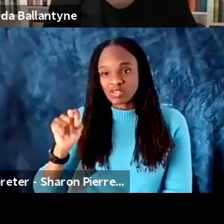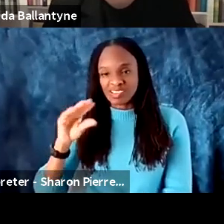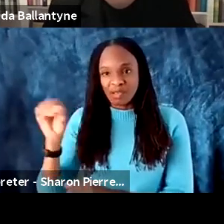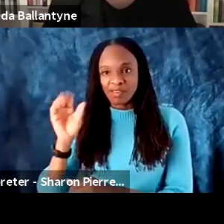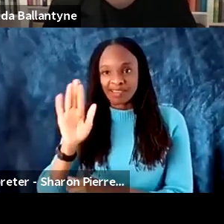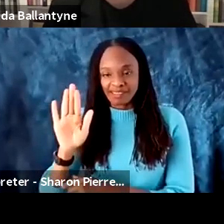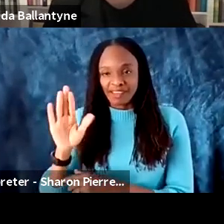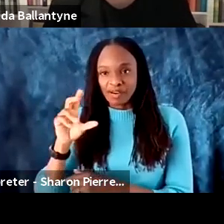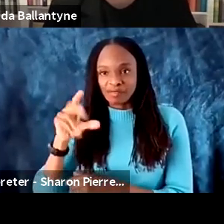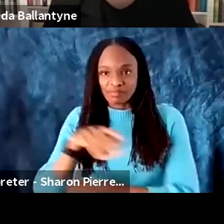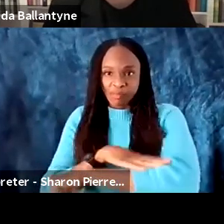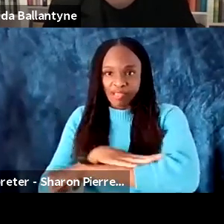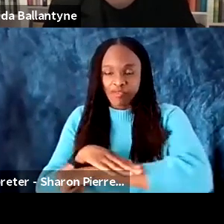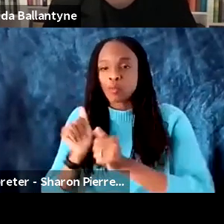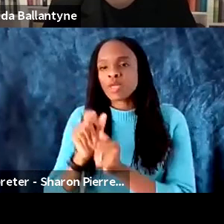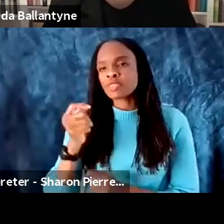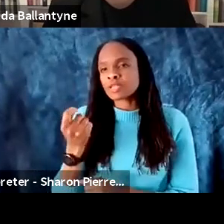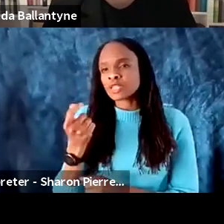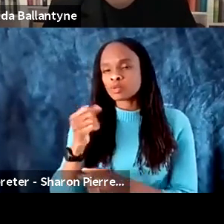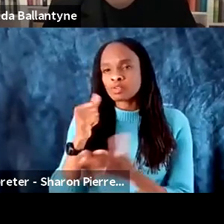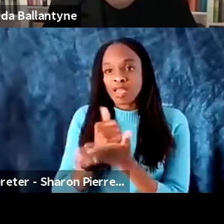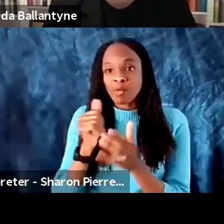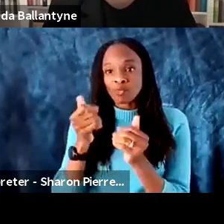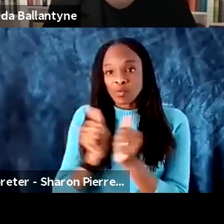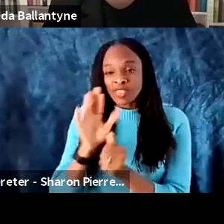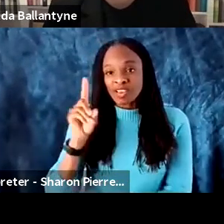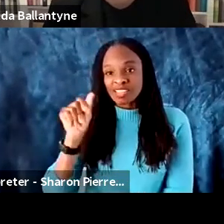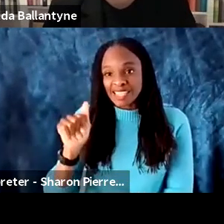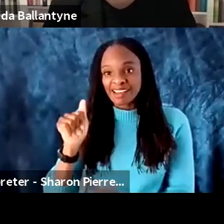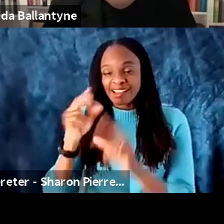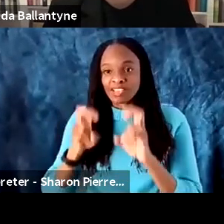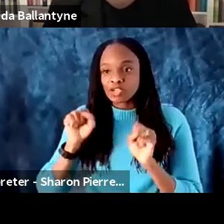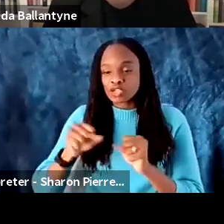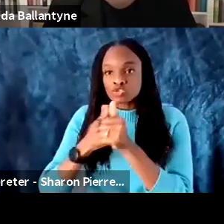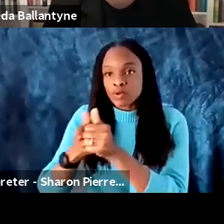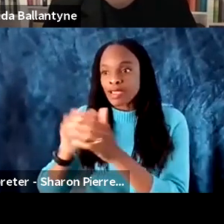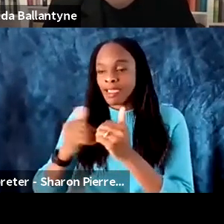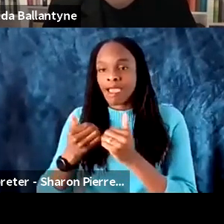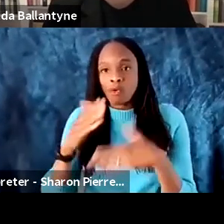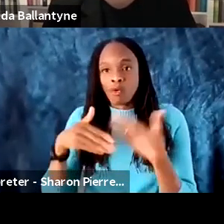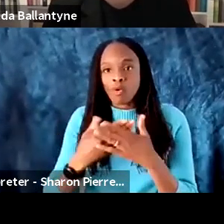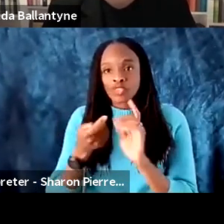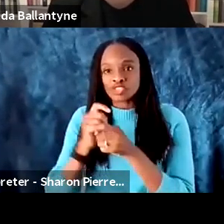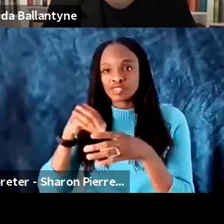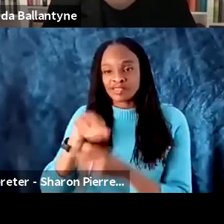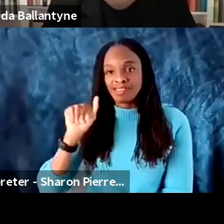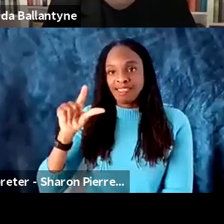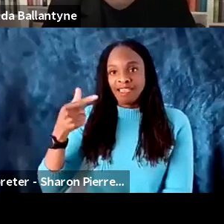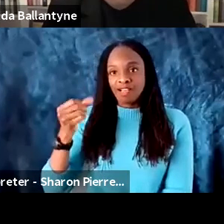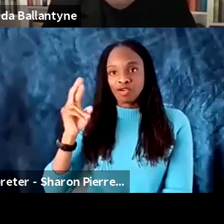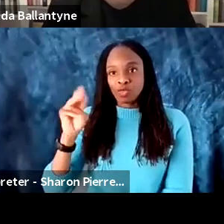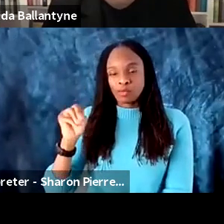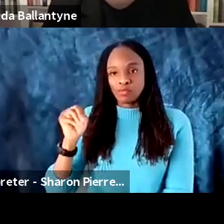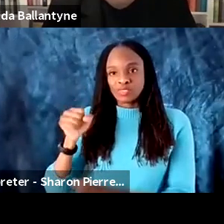a little help from a data analyst, tracked all their own pay data so they could track the way that changes in the algorithm were impacting the pay that they were taking